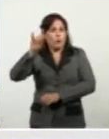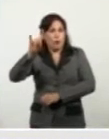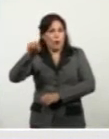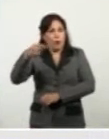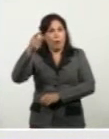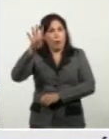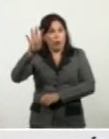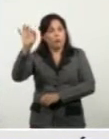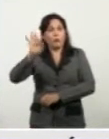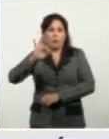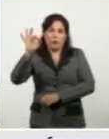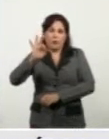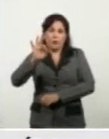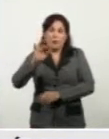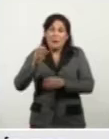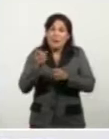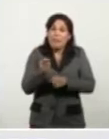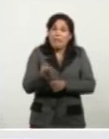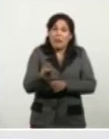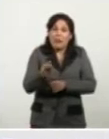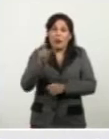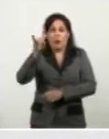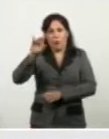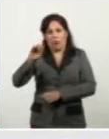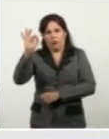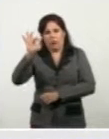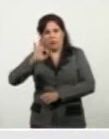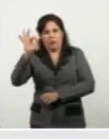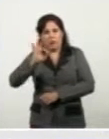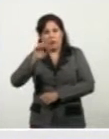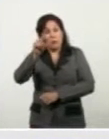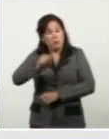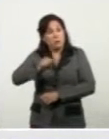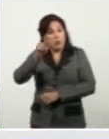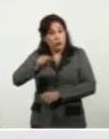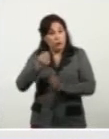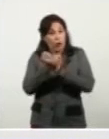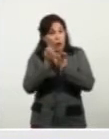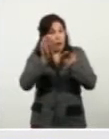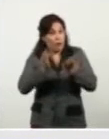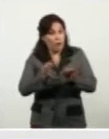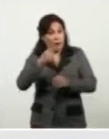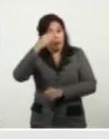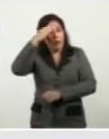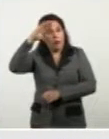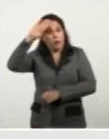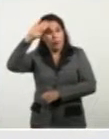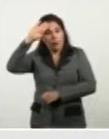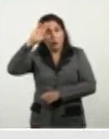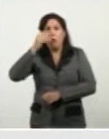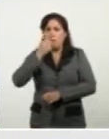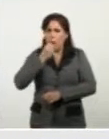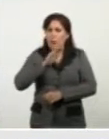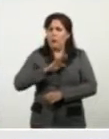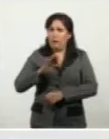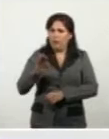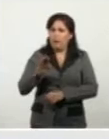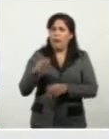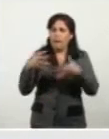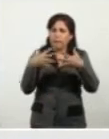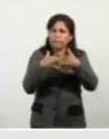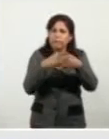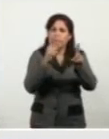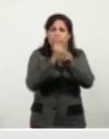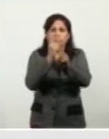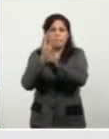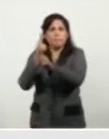a previously confirmed positive case. In 2 of the people diagnosed yesterday, the source